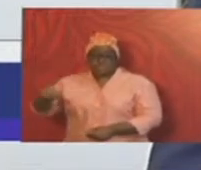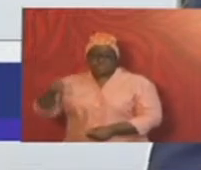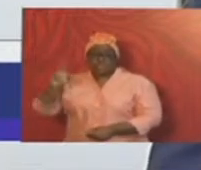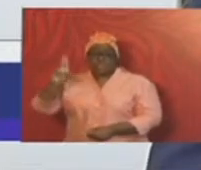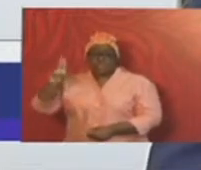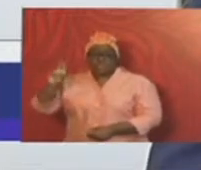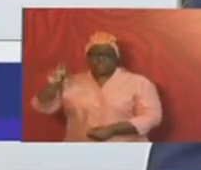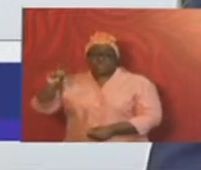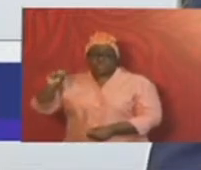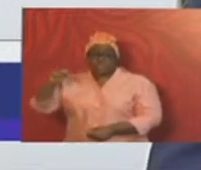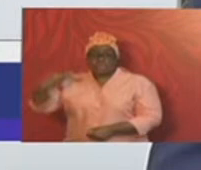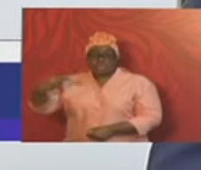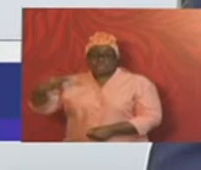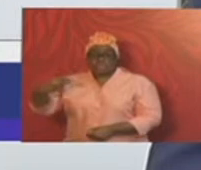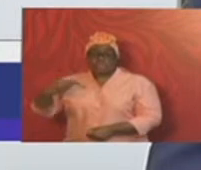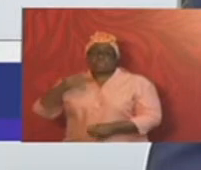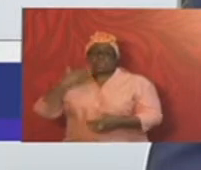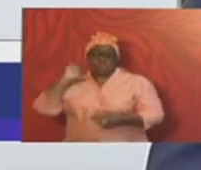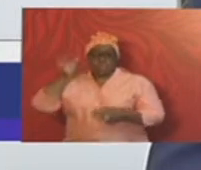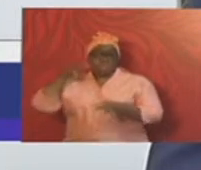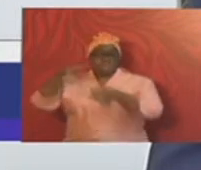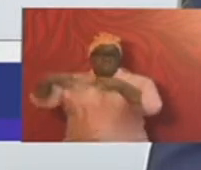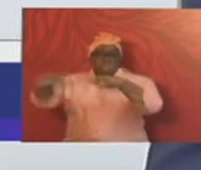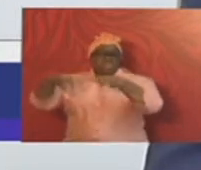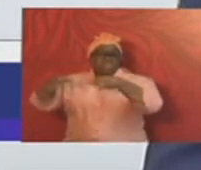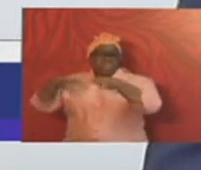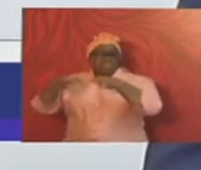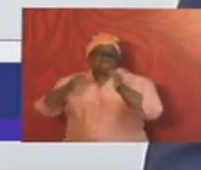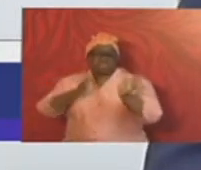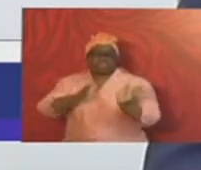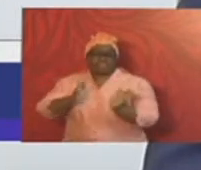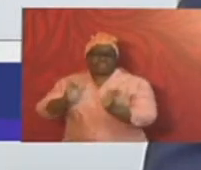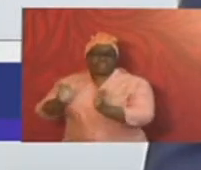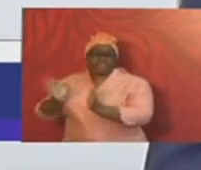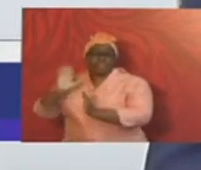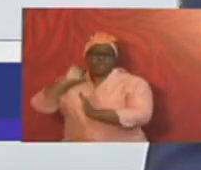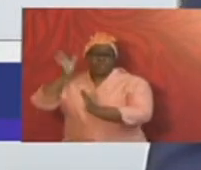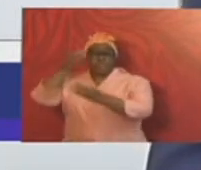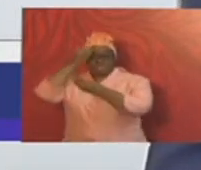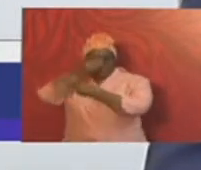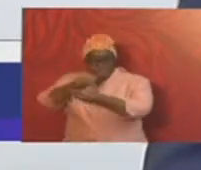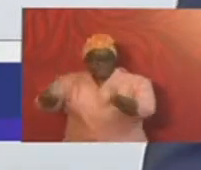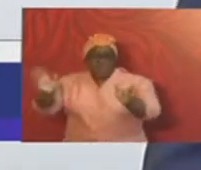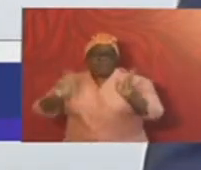communication and referral plan is finished and alert the country as to